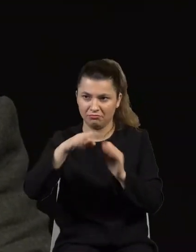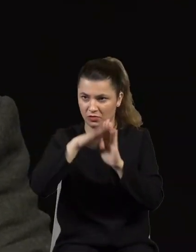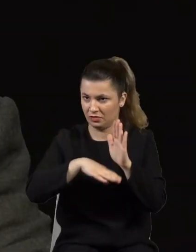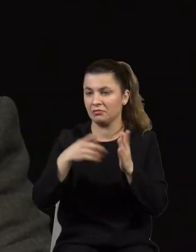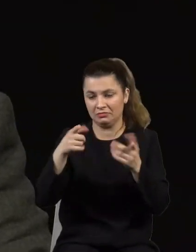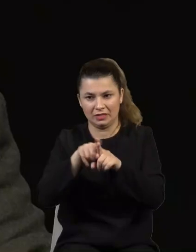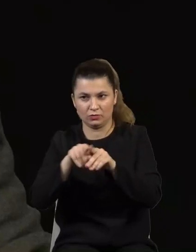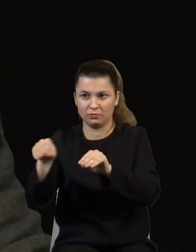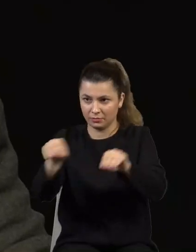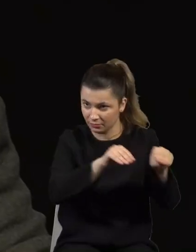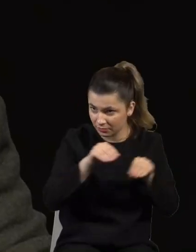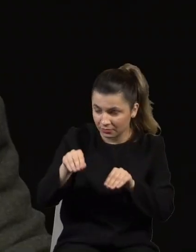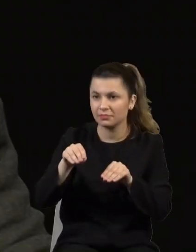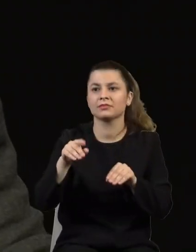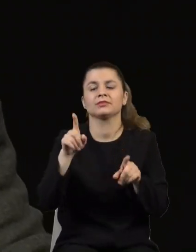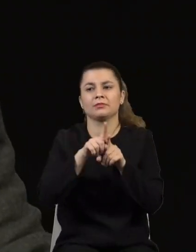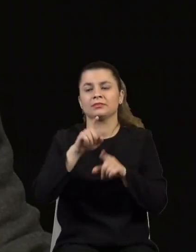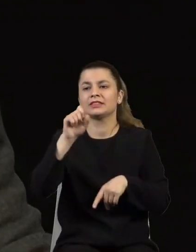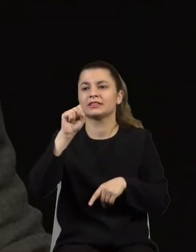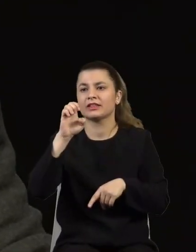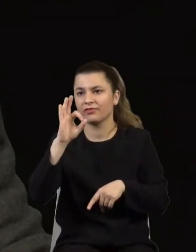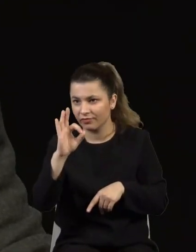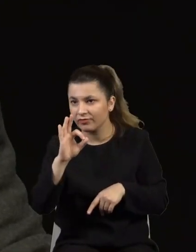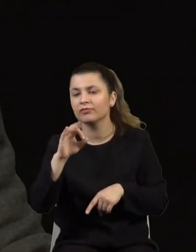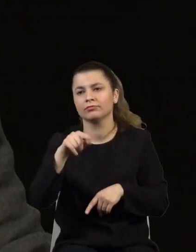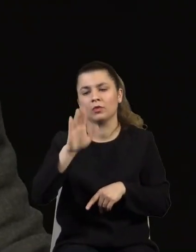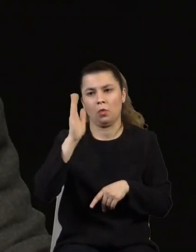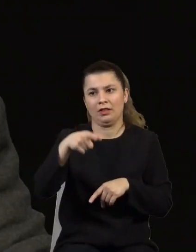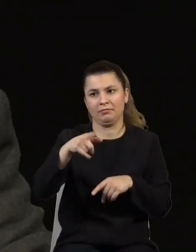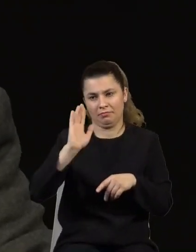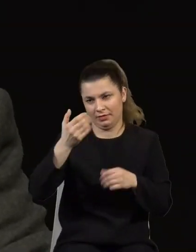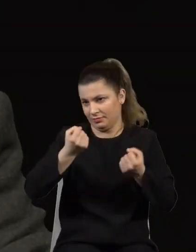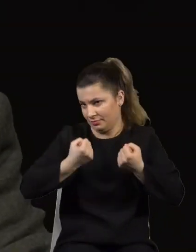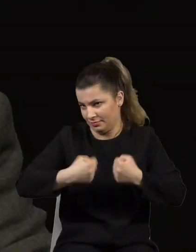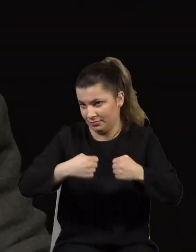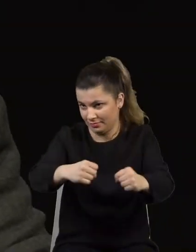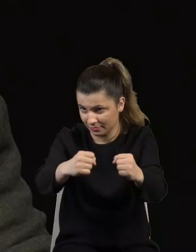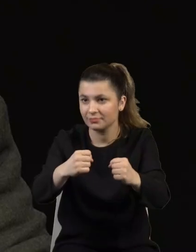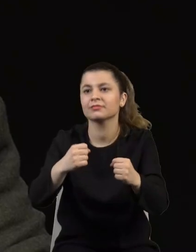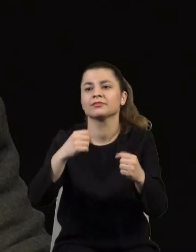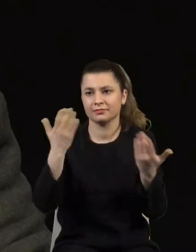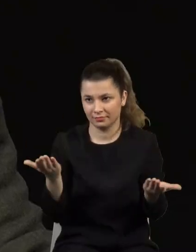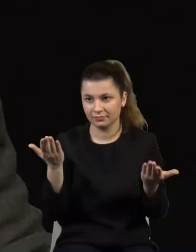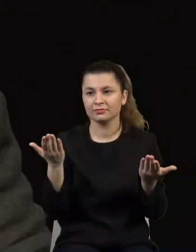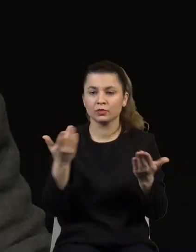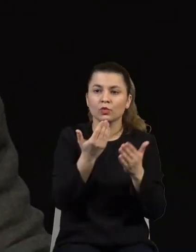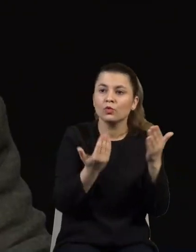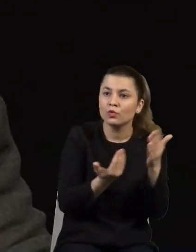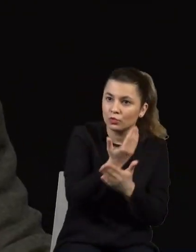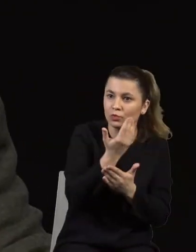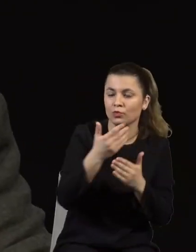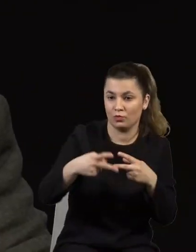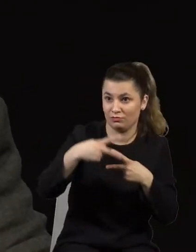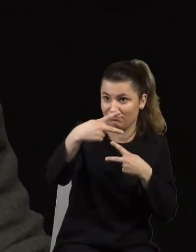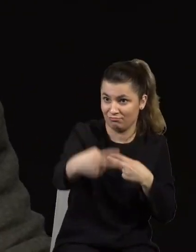continue to do this. I mean, of course, we have to see in the next financial perspective the structure for let's say Connecting Europe